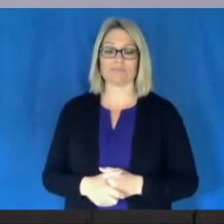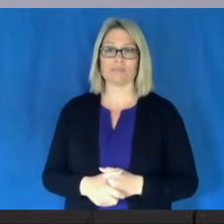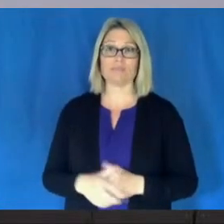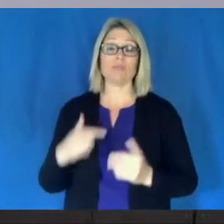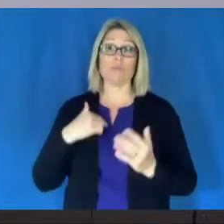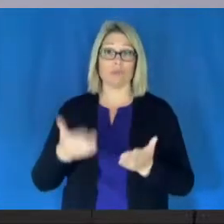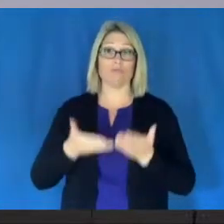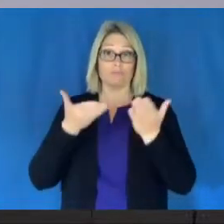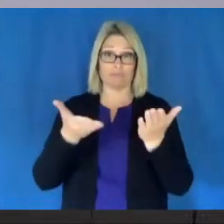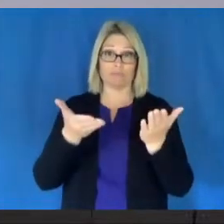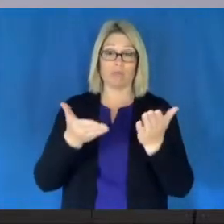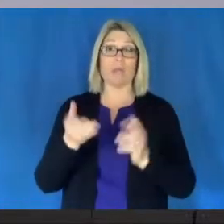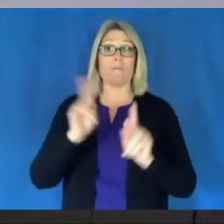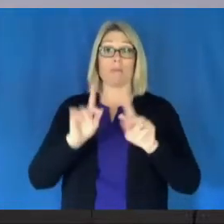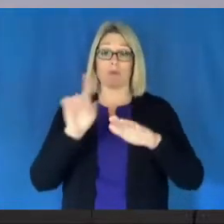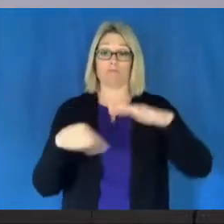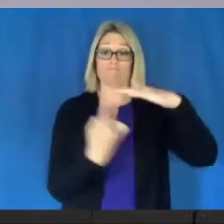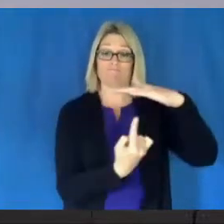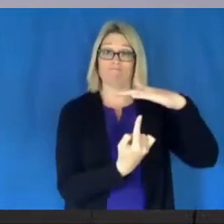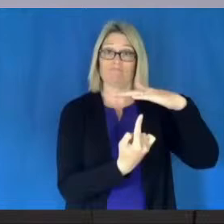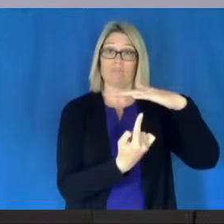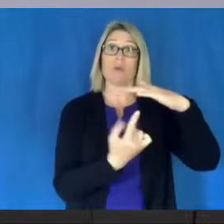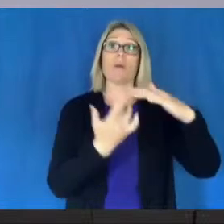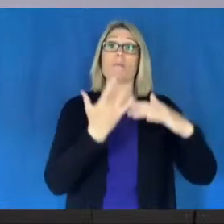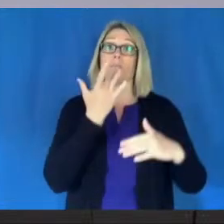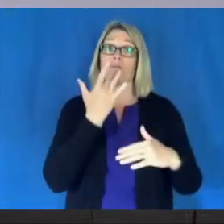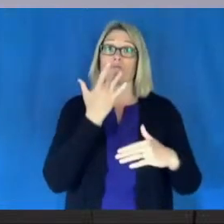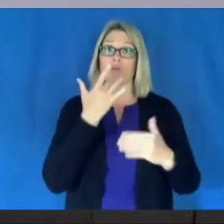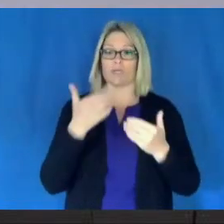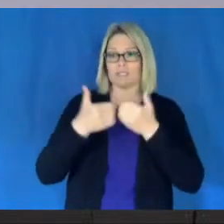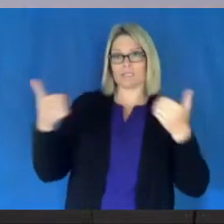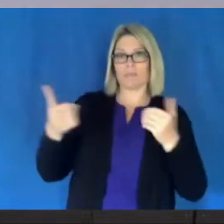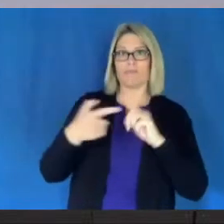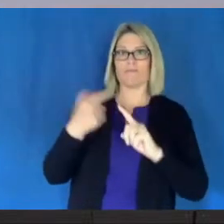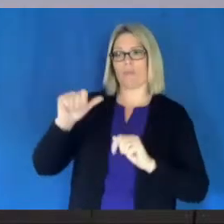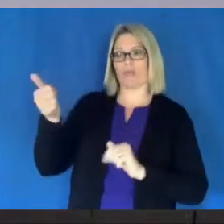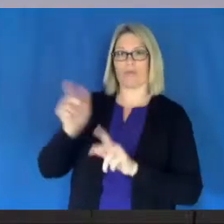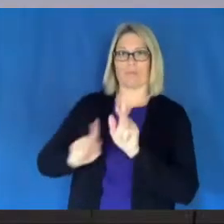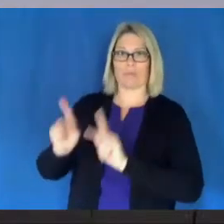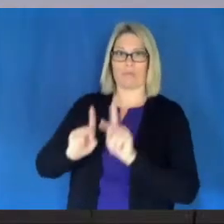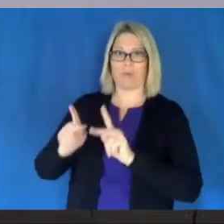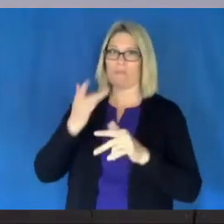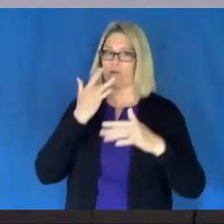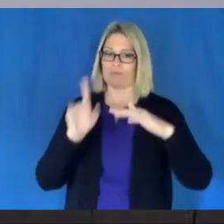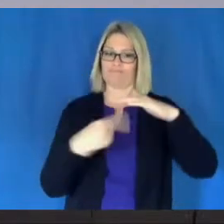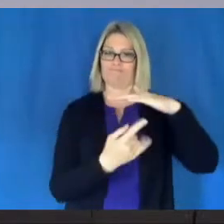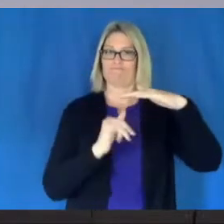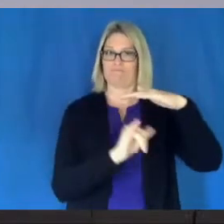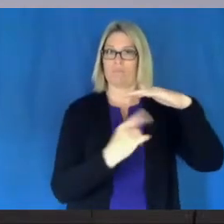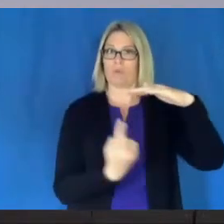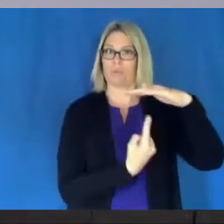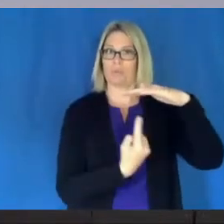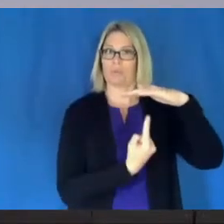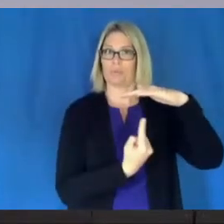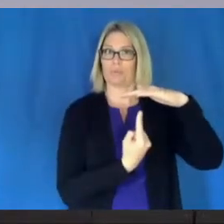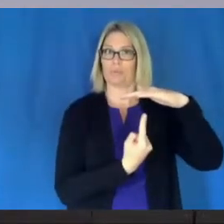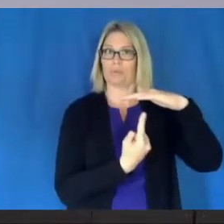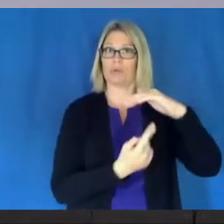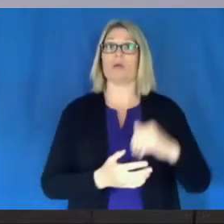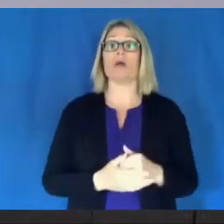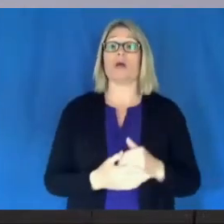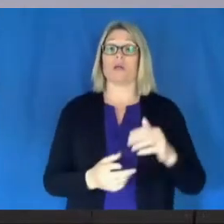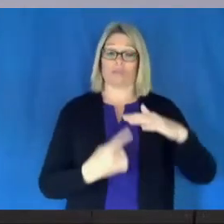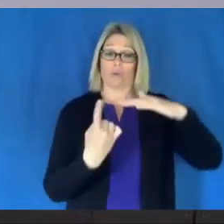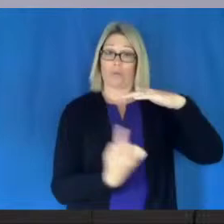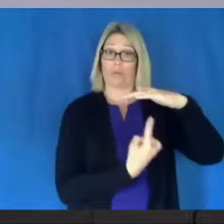that individuals isolate in a location that is totally separate from others. Isolating completely away from others reduces the risk